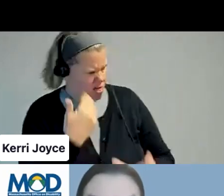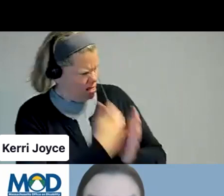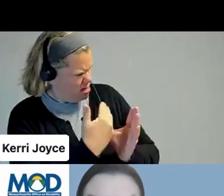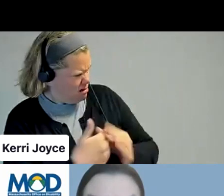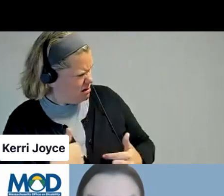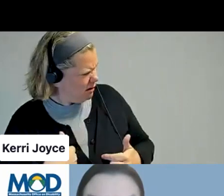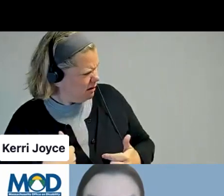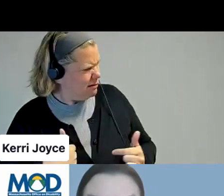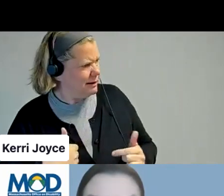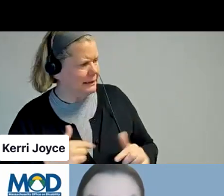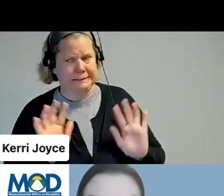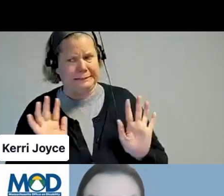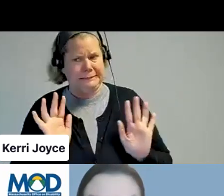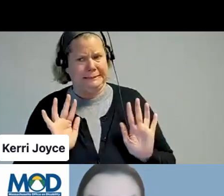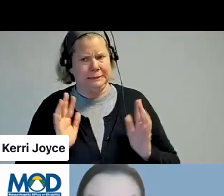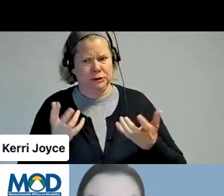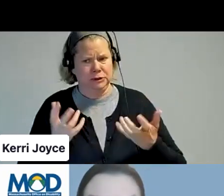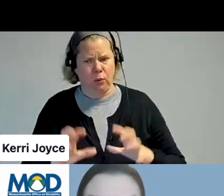you want to avoid that, obviously.